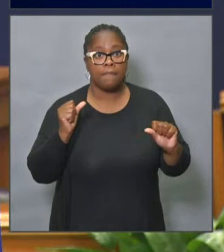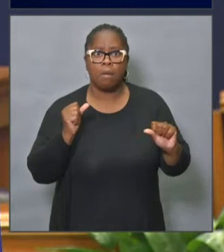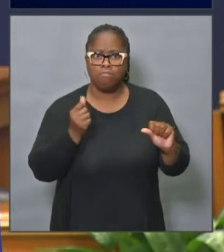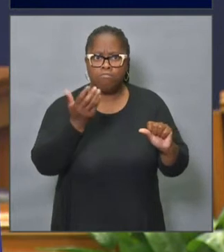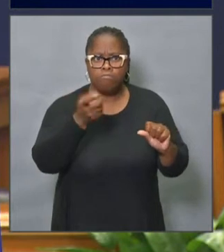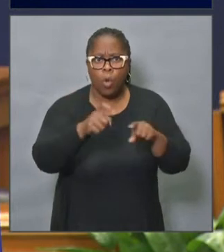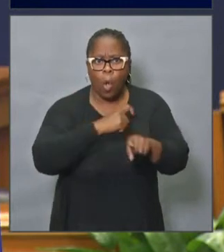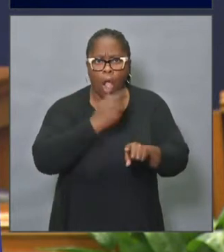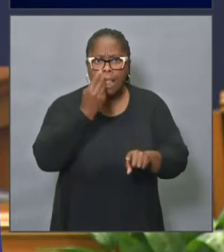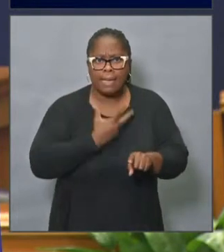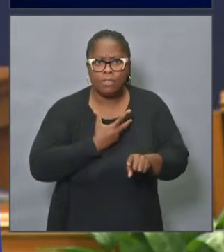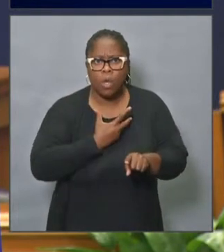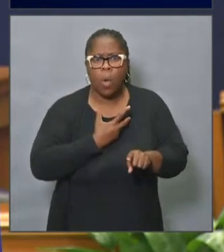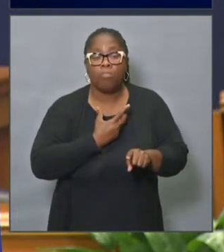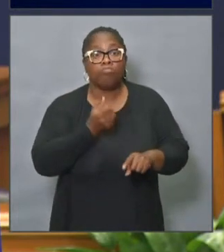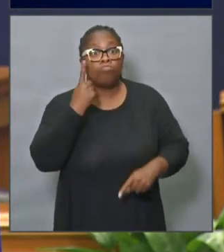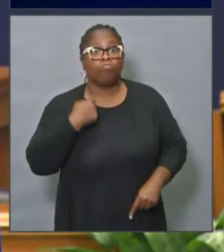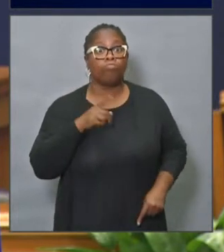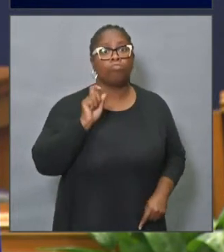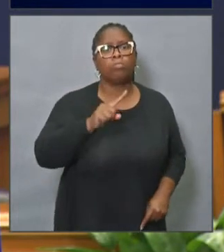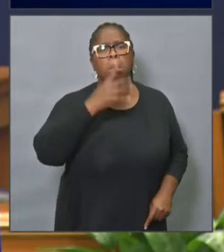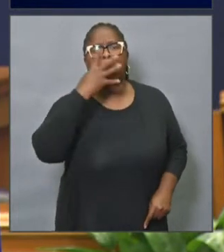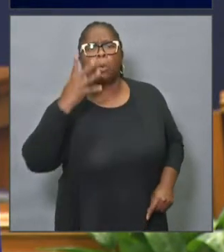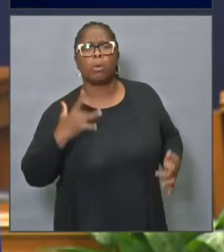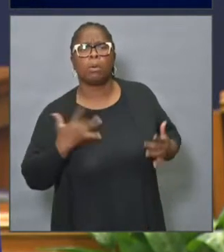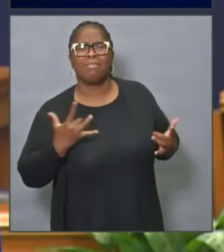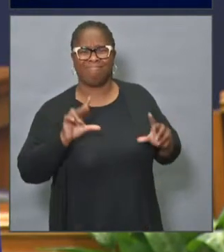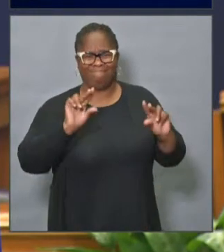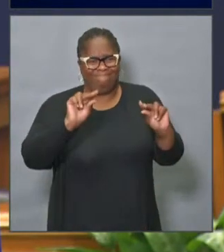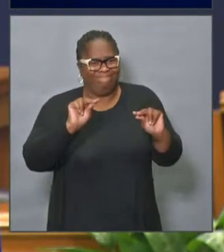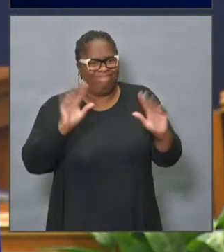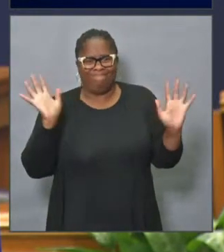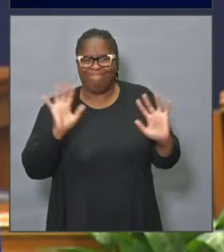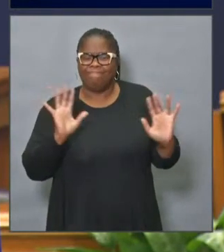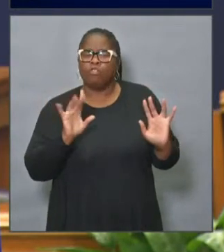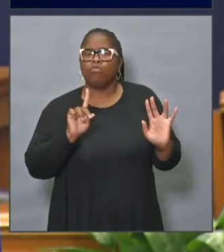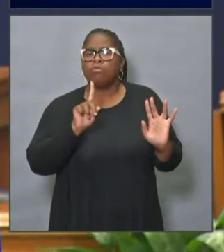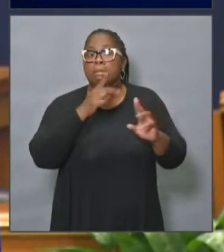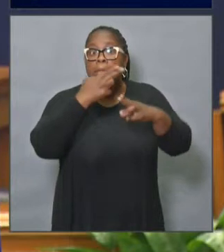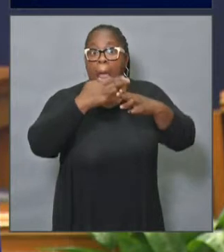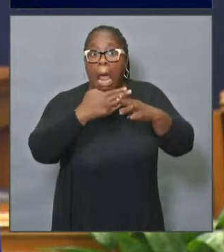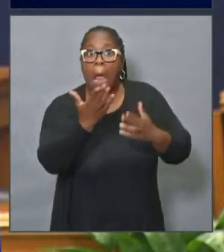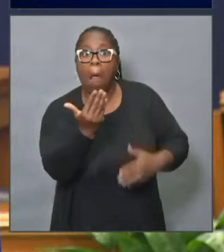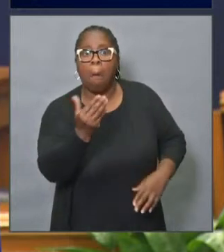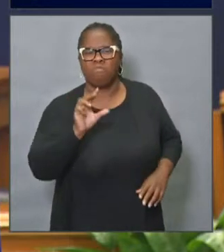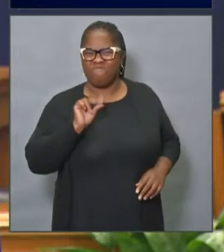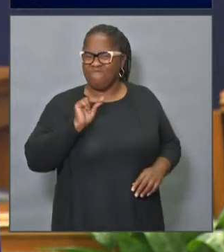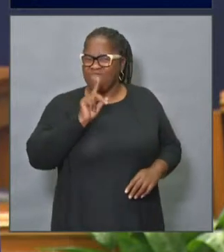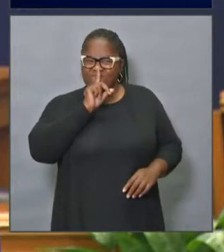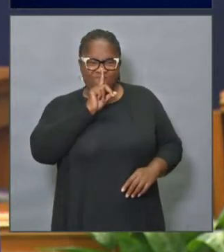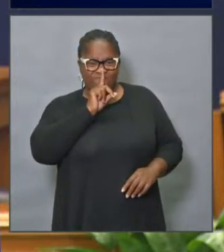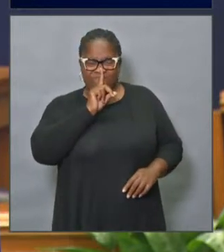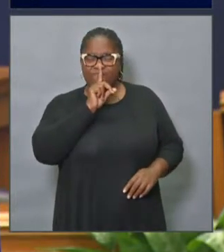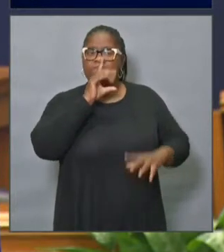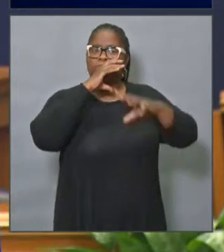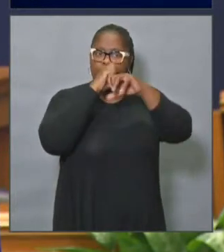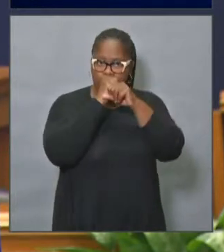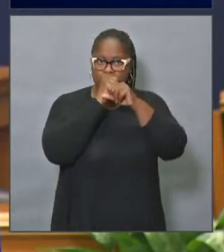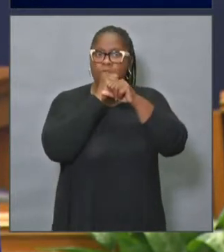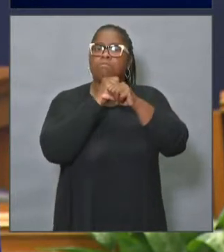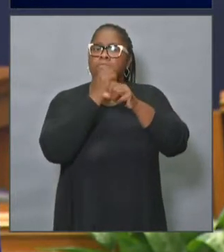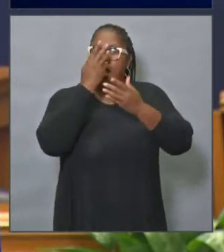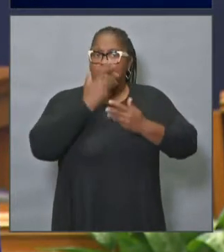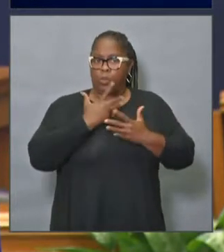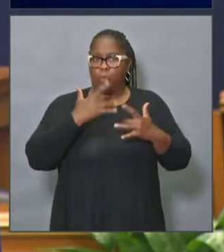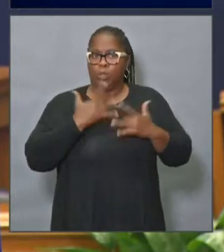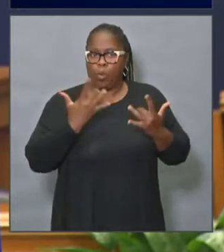information, including immigration status. We share collective responsibility to get through this moment. Thank you all for doing your